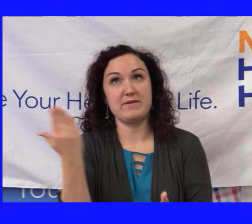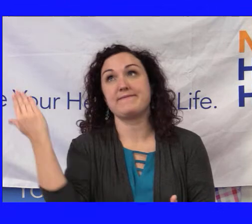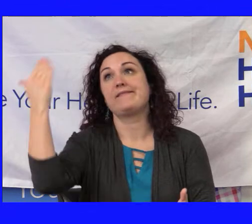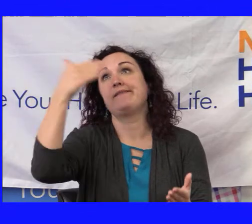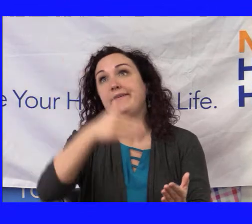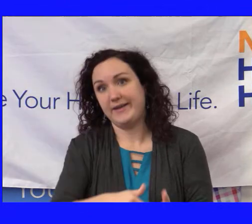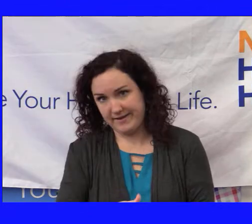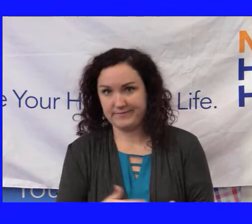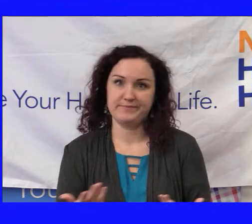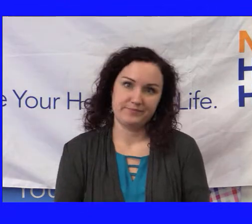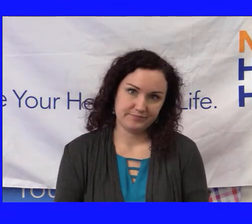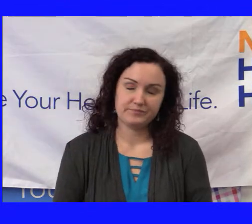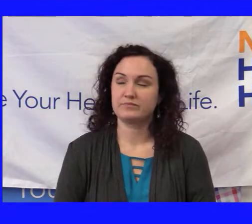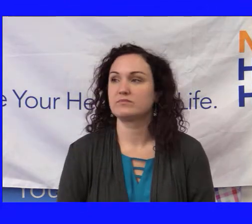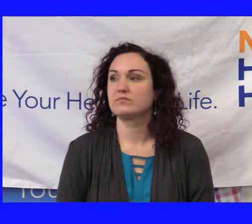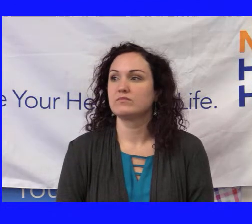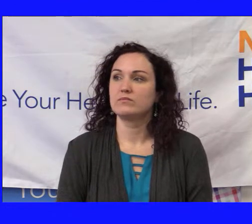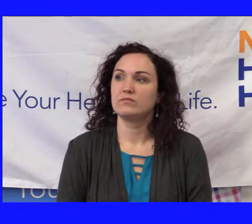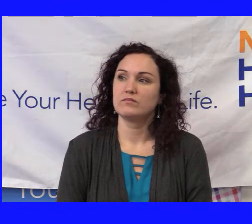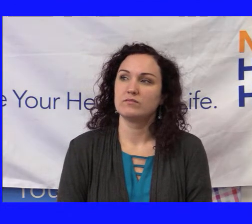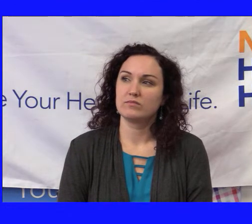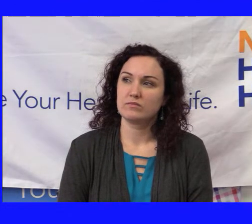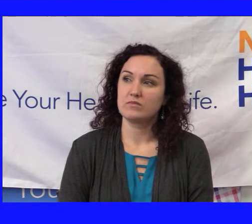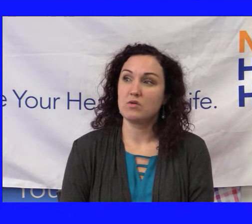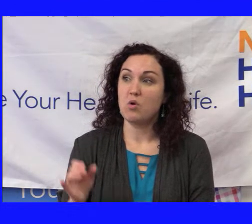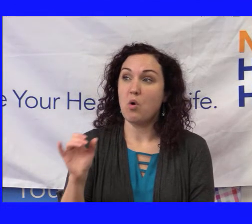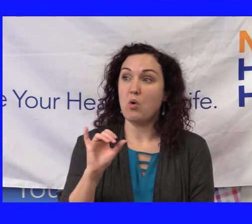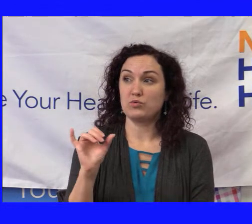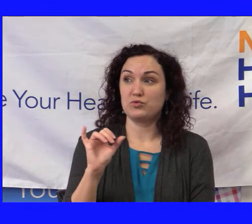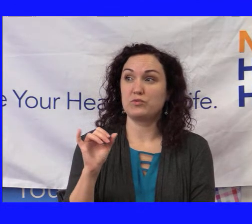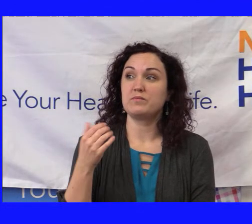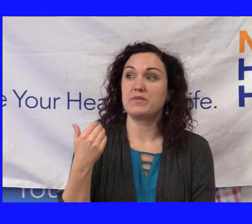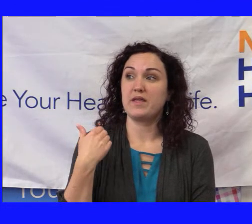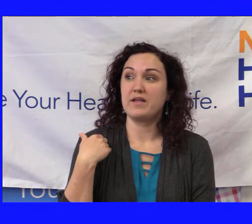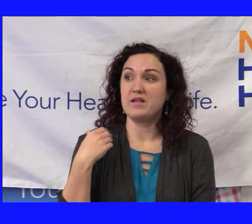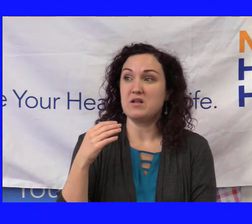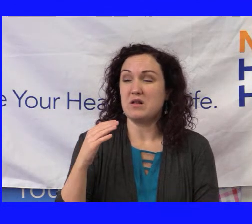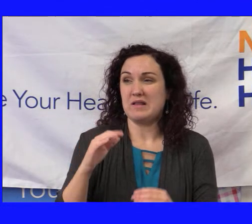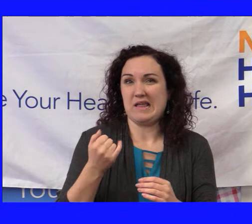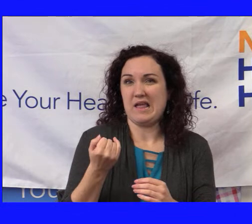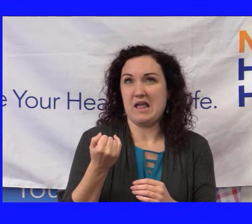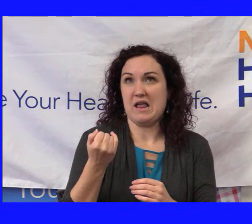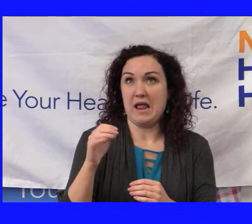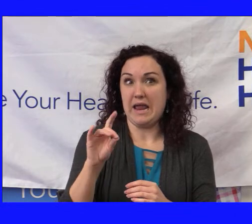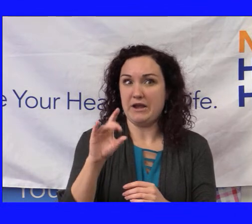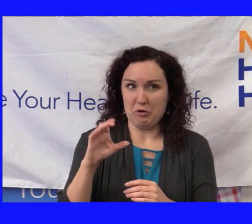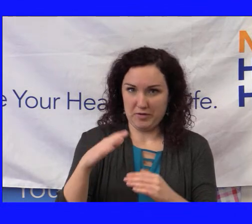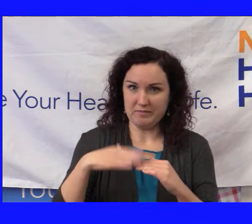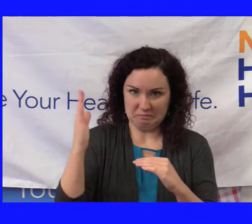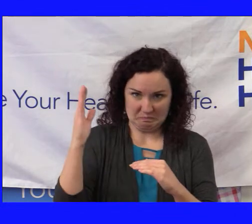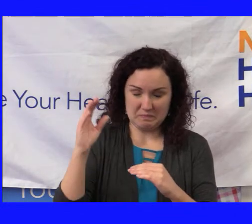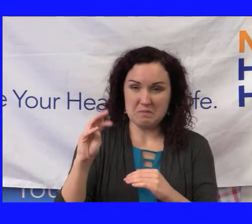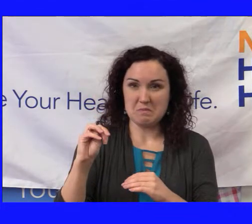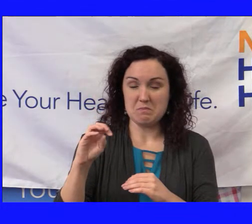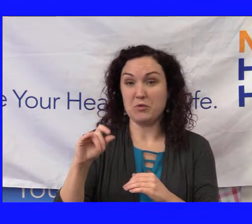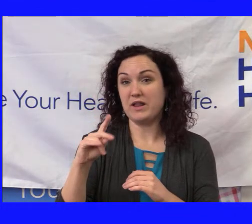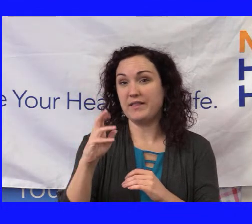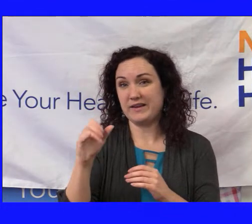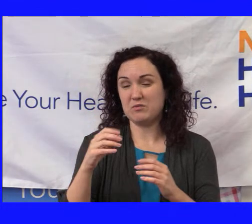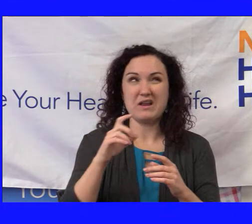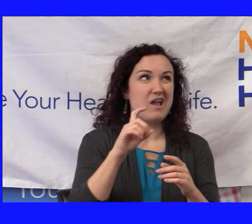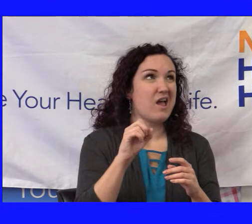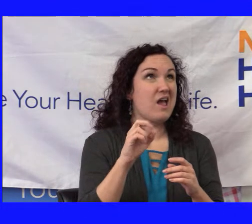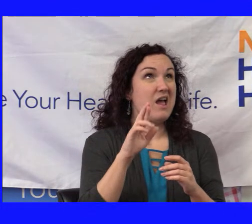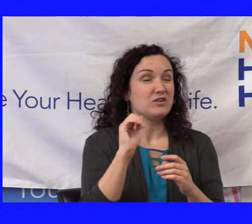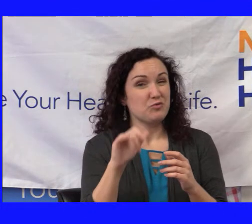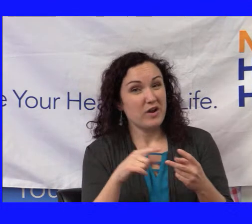repeated. Another concern is the modalities. There are about 800 plus modalities out there, both the standard X-ray